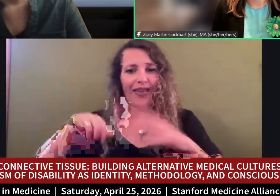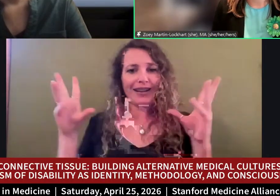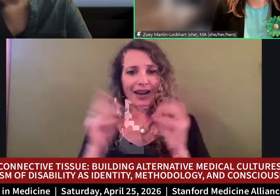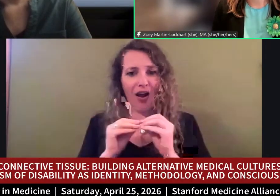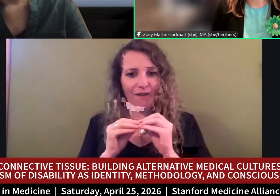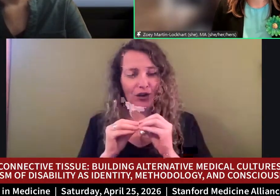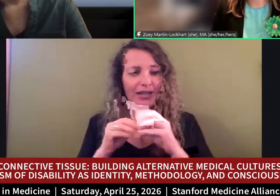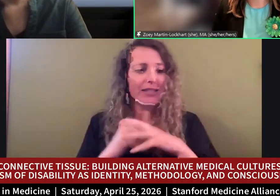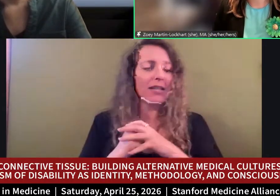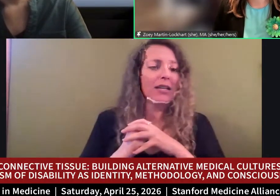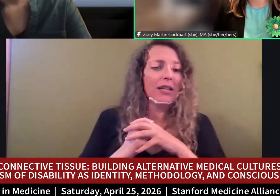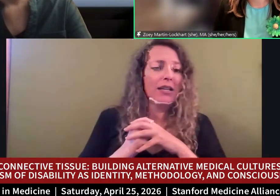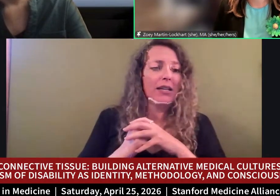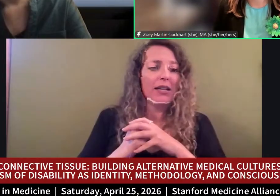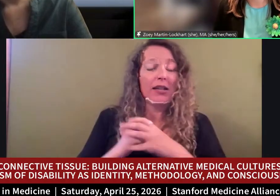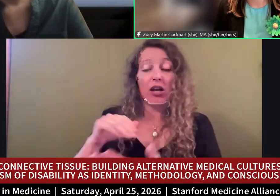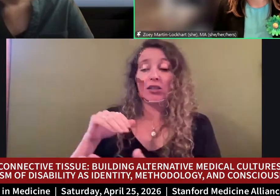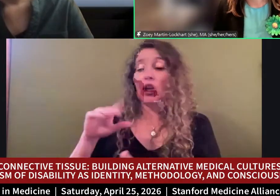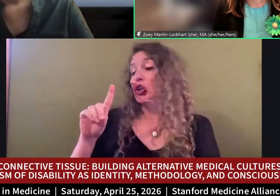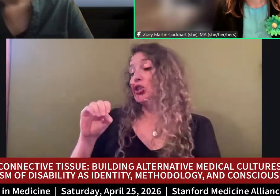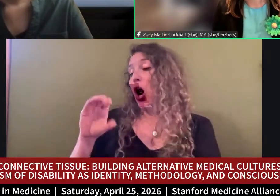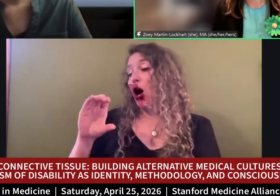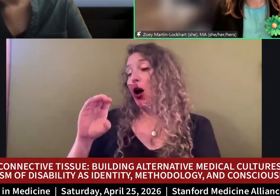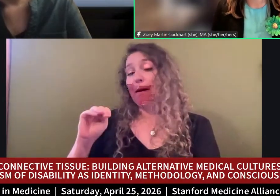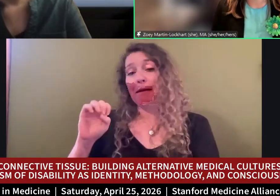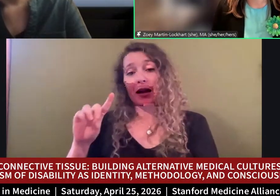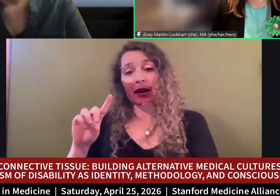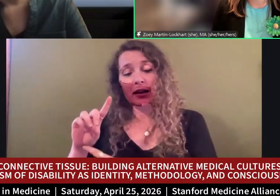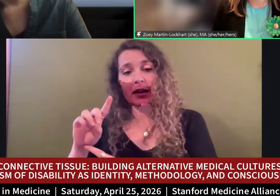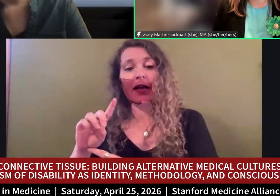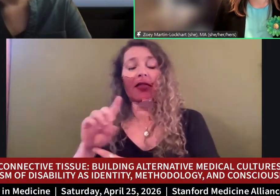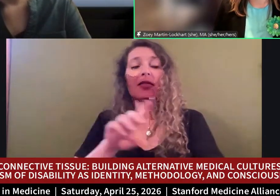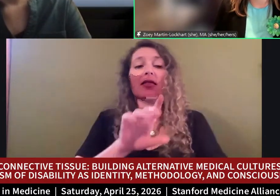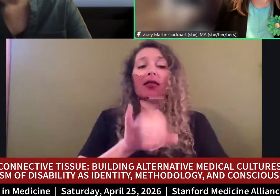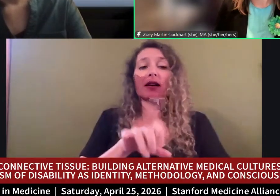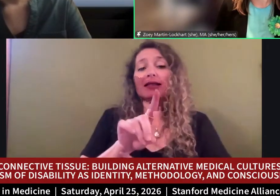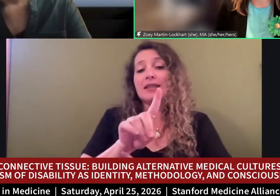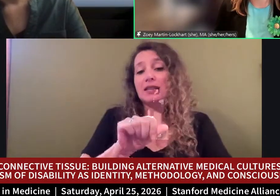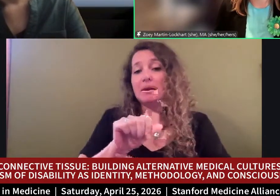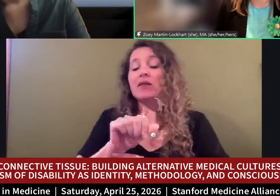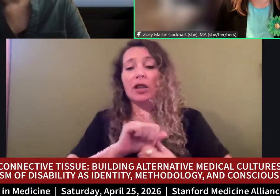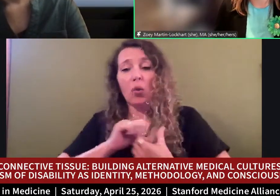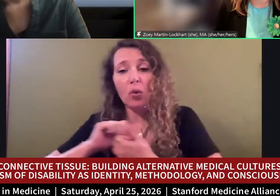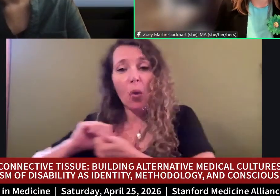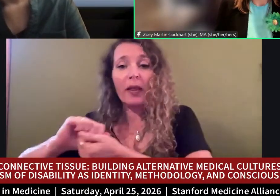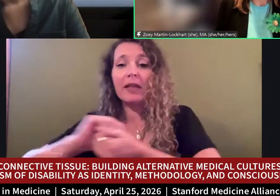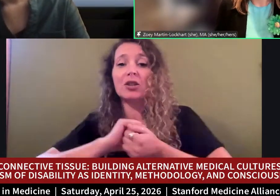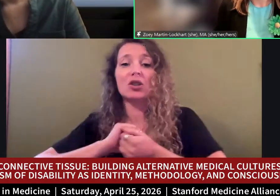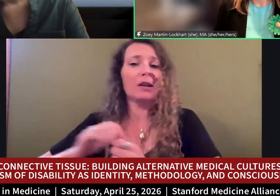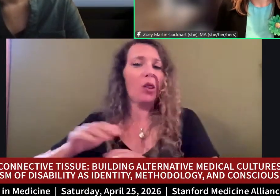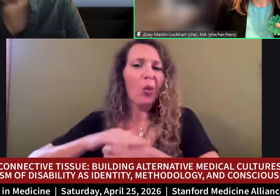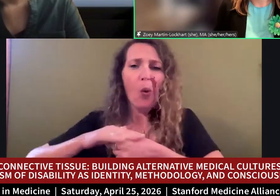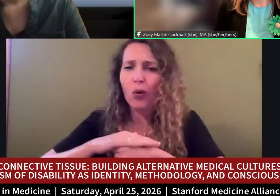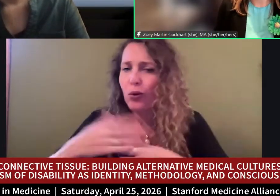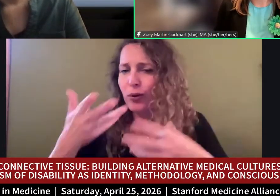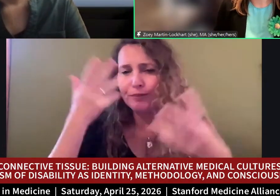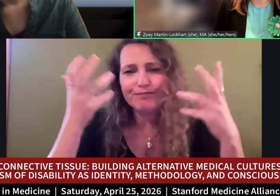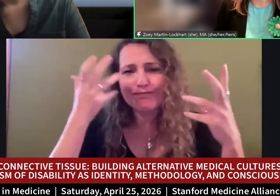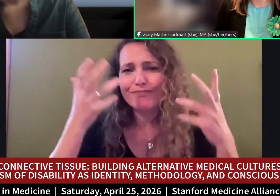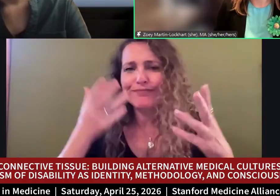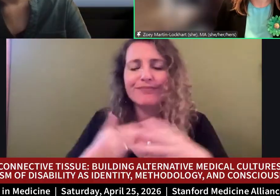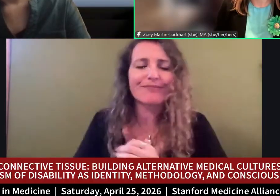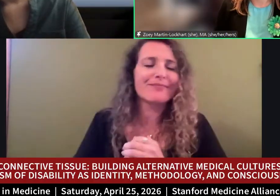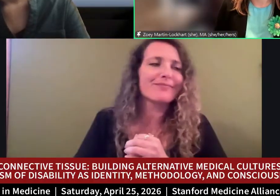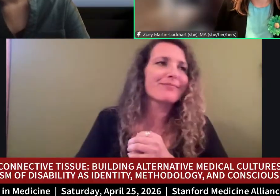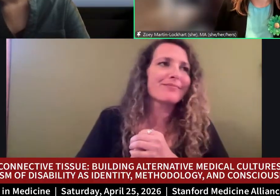There's DocMed, which is the Disability Advocacy Coalition in medicine. They're sometimes local, just like may not have